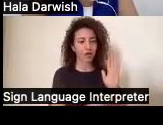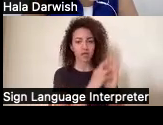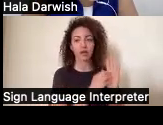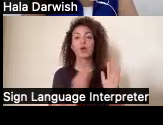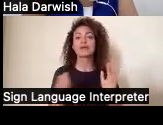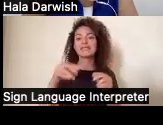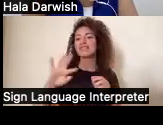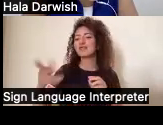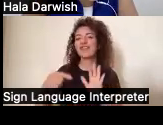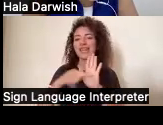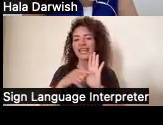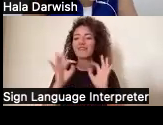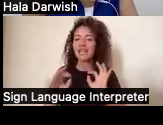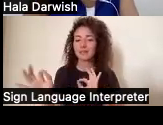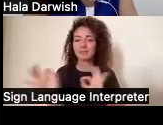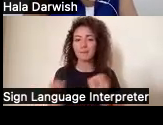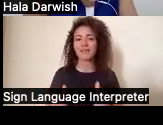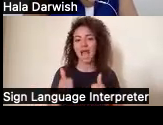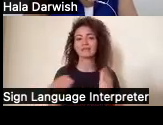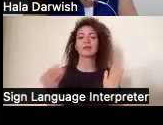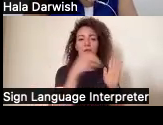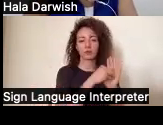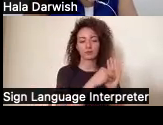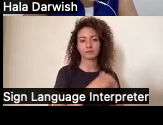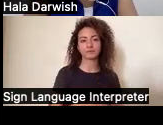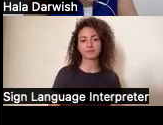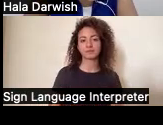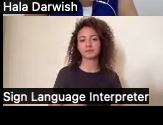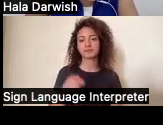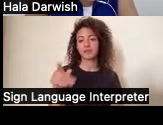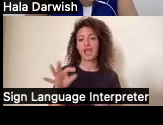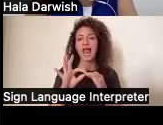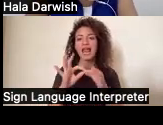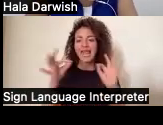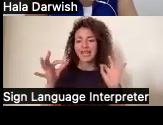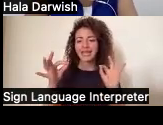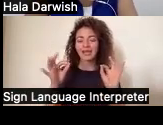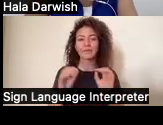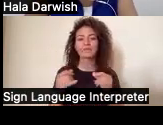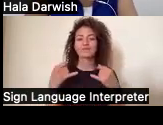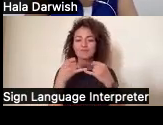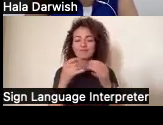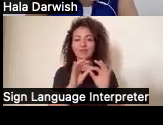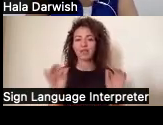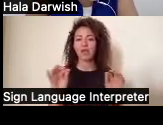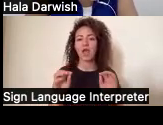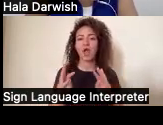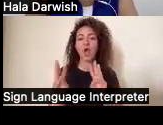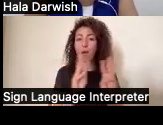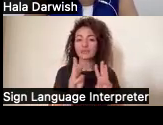So I'll go. This is, I can share the link of the program for those distribution monitoring